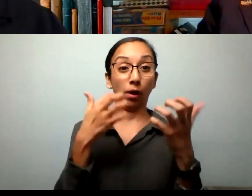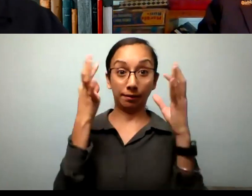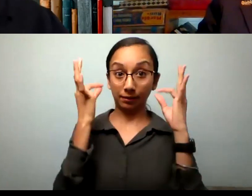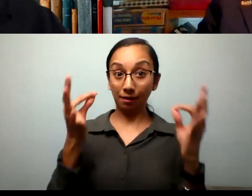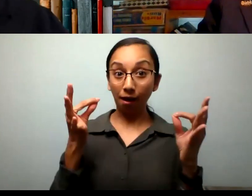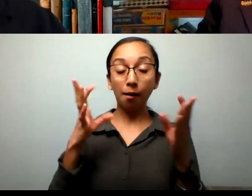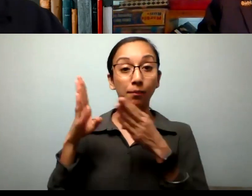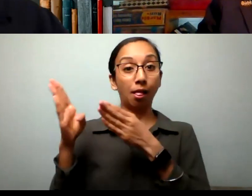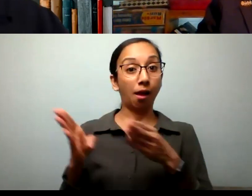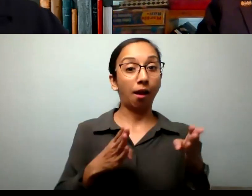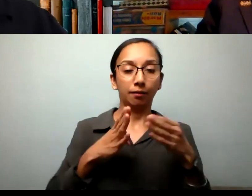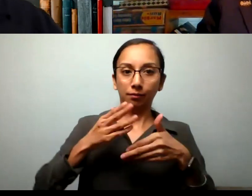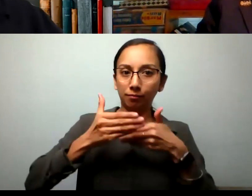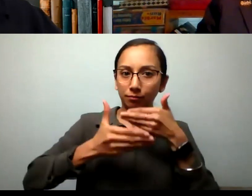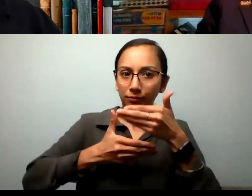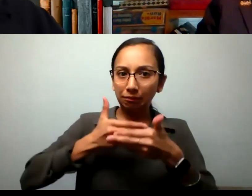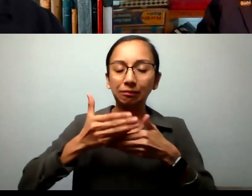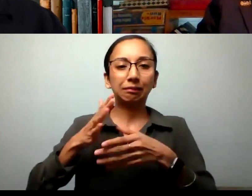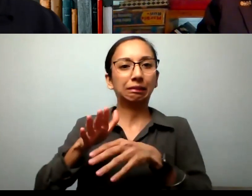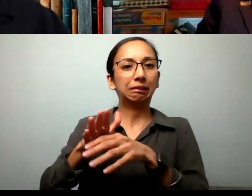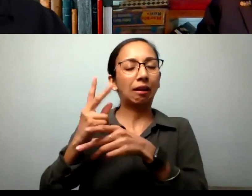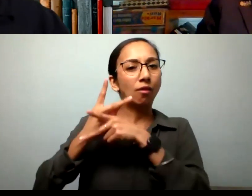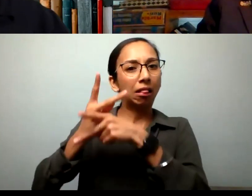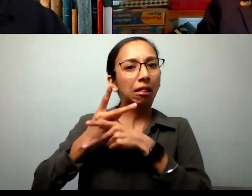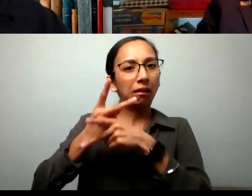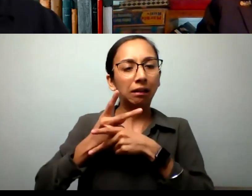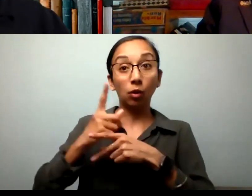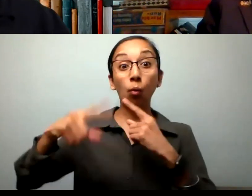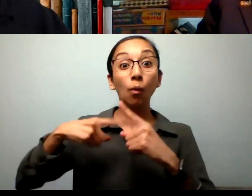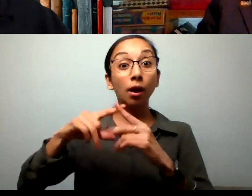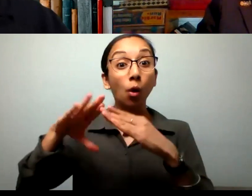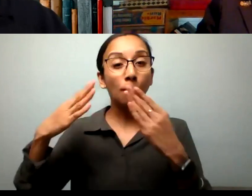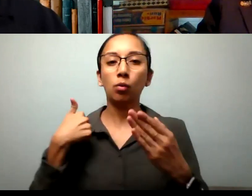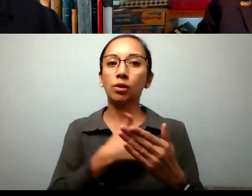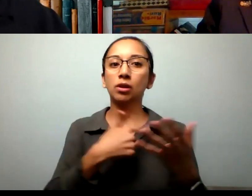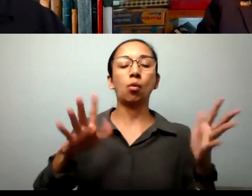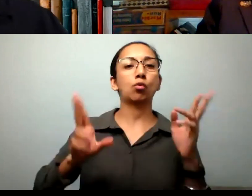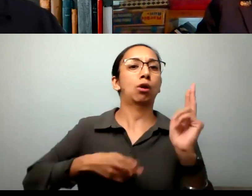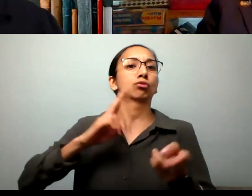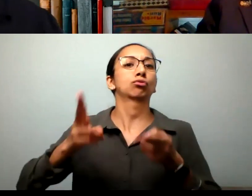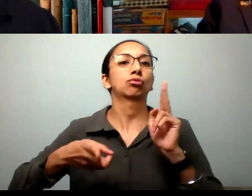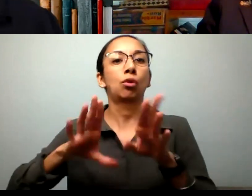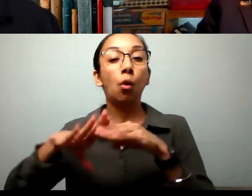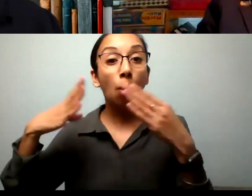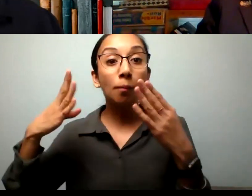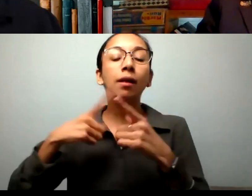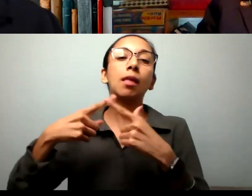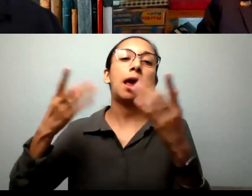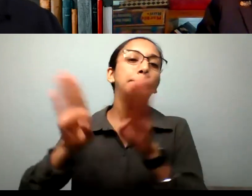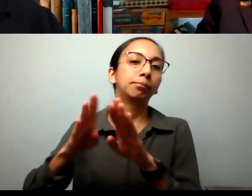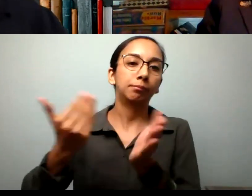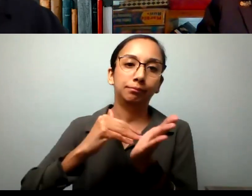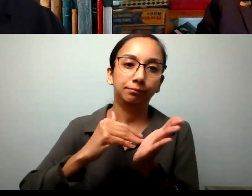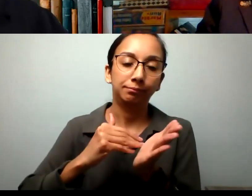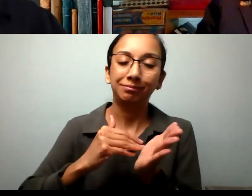very carefully, when to reopen. And we do not want to rush to reopen and then have to close all over again.